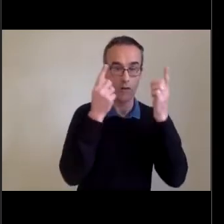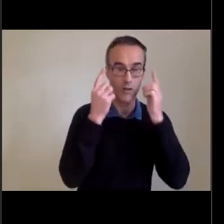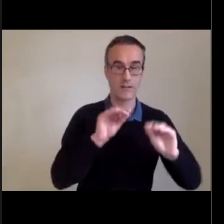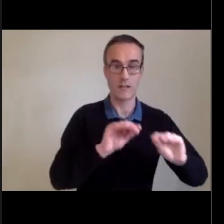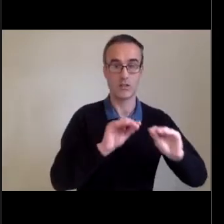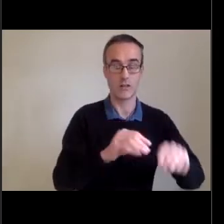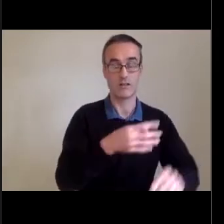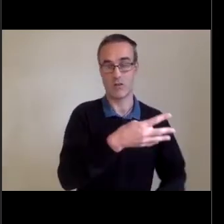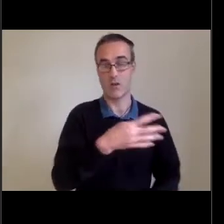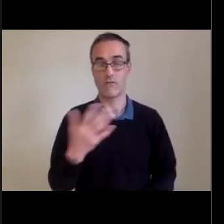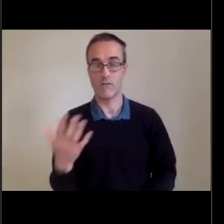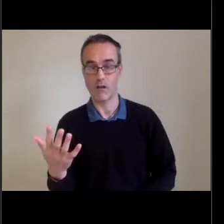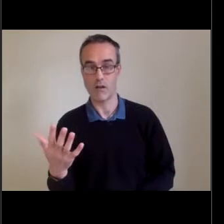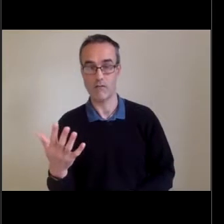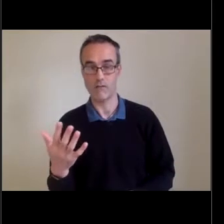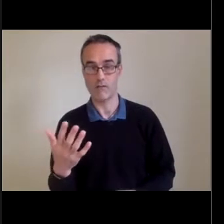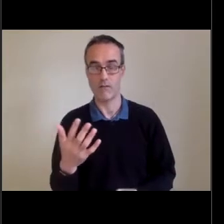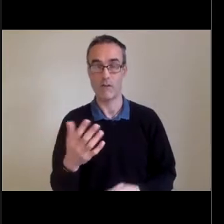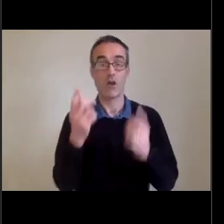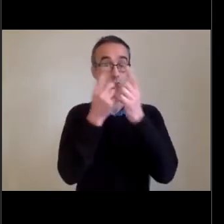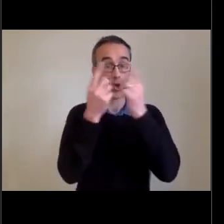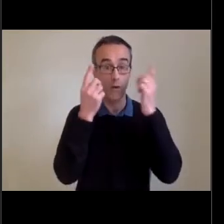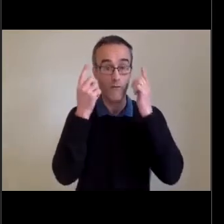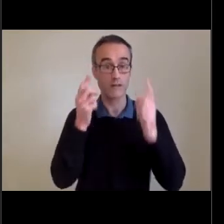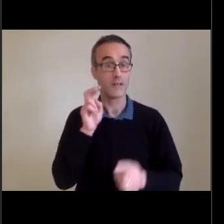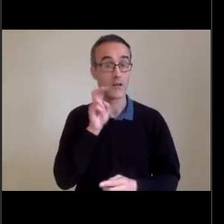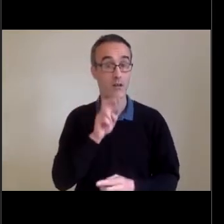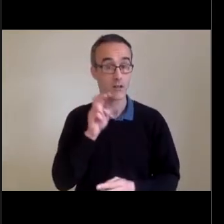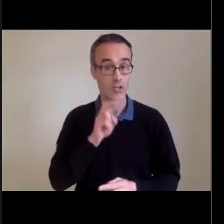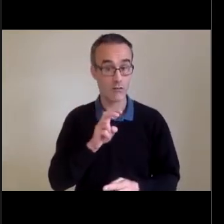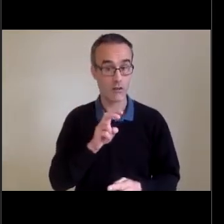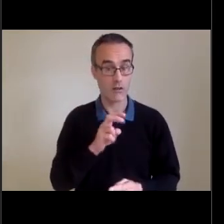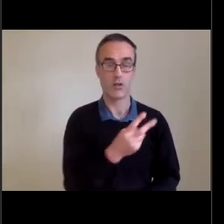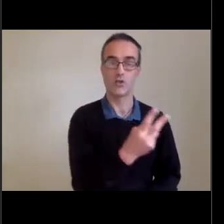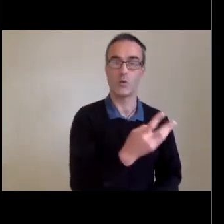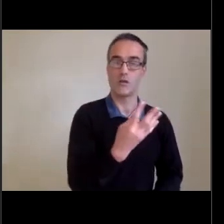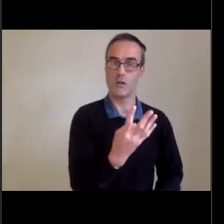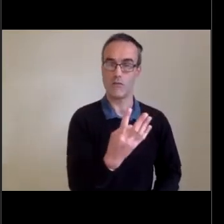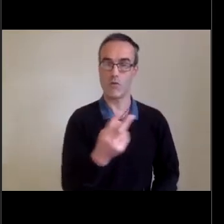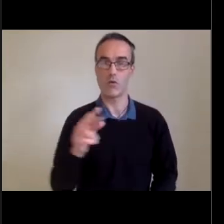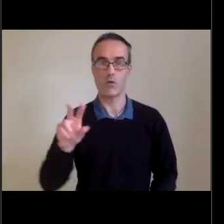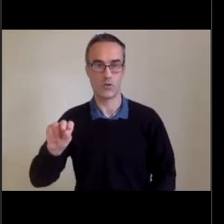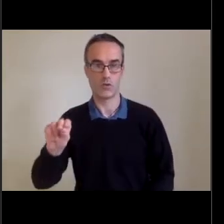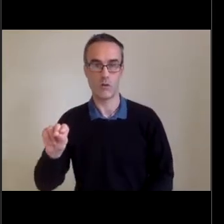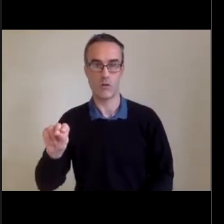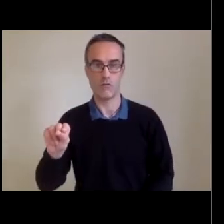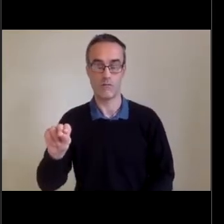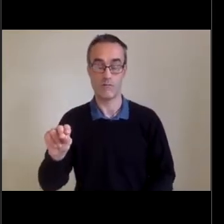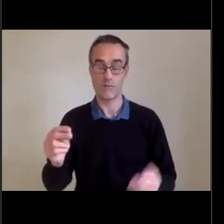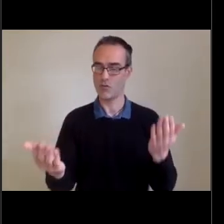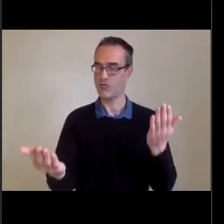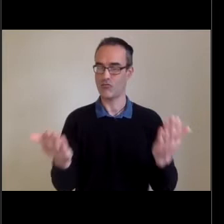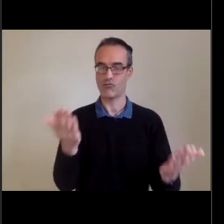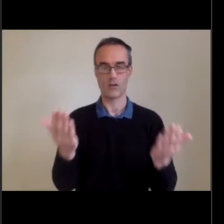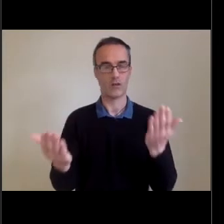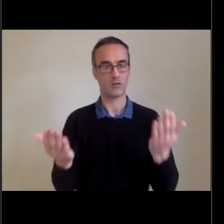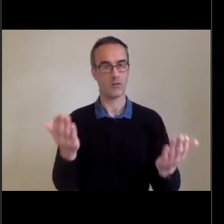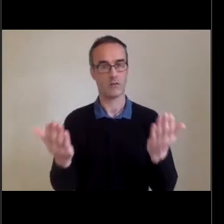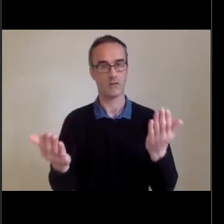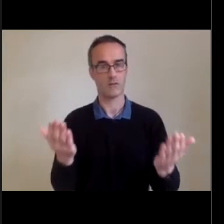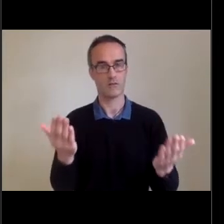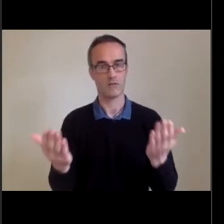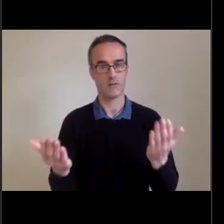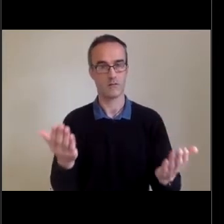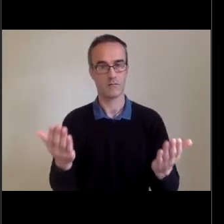and Soka have 24 males to 12 males. This is the ratio that you can